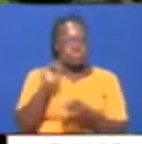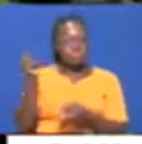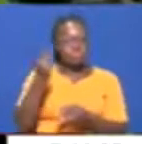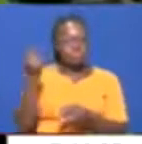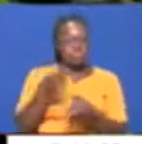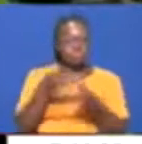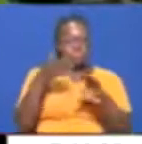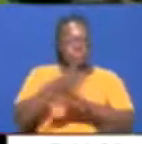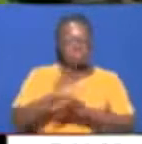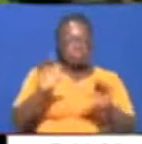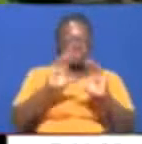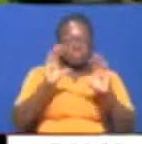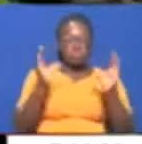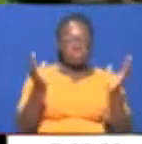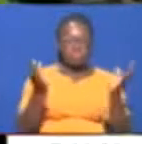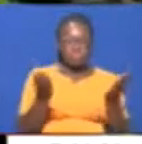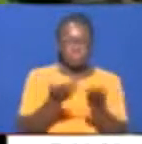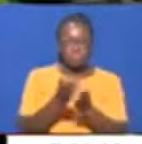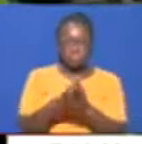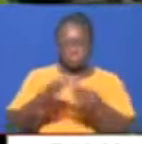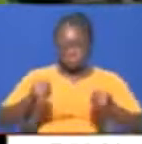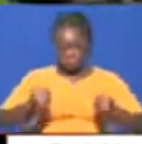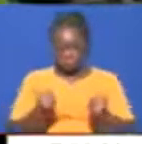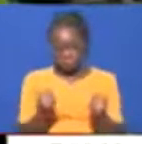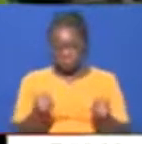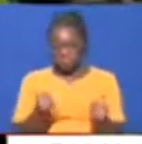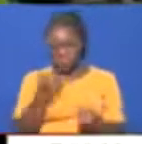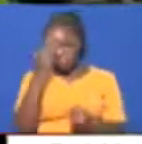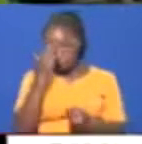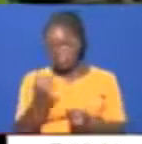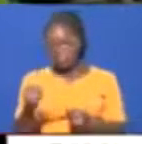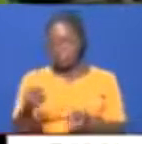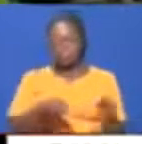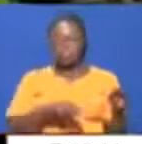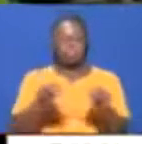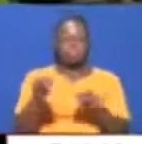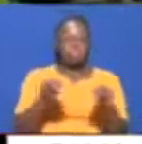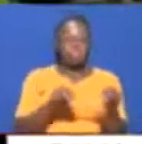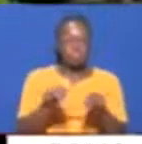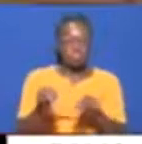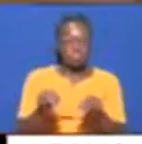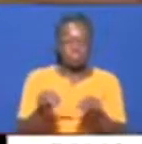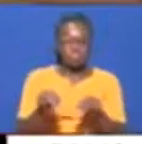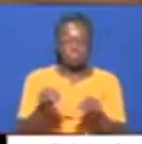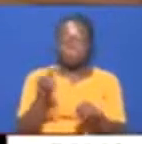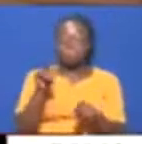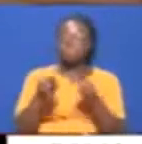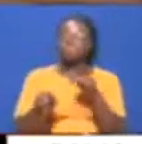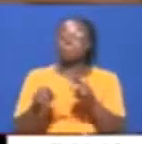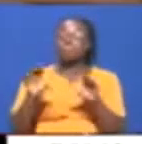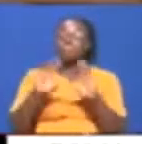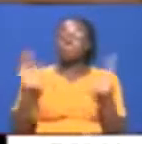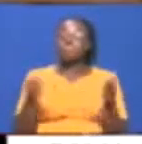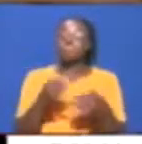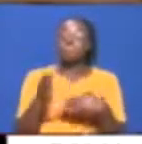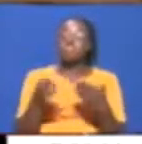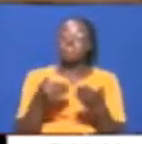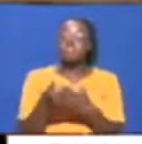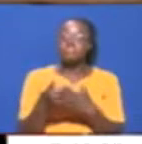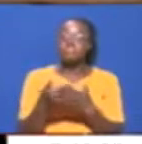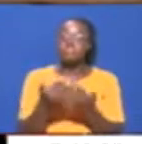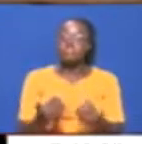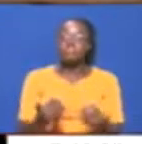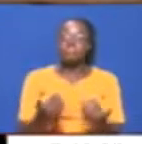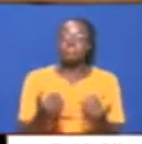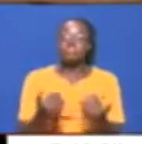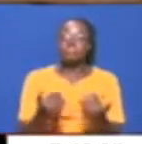the world. And we are happy that the management of the variant globally is now being handled in